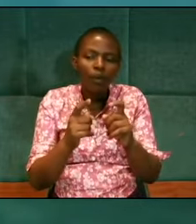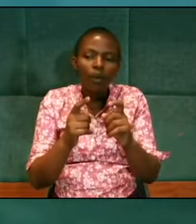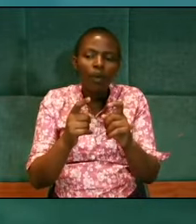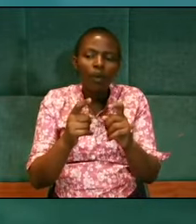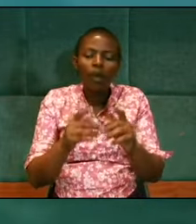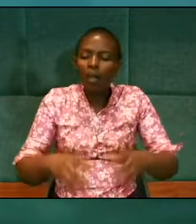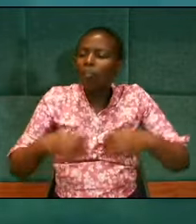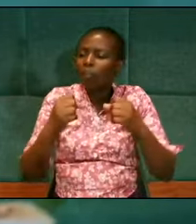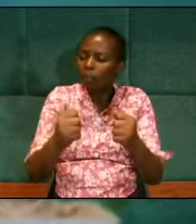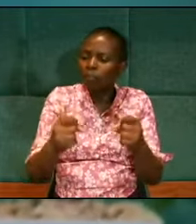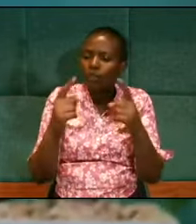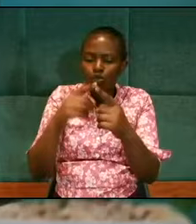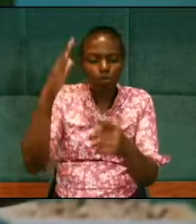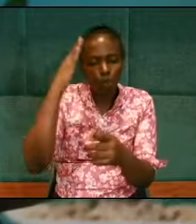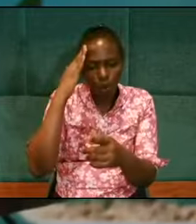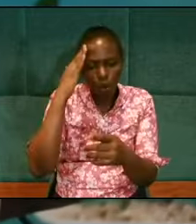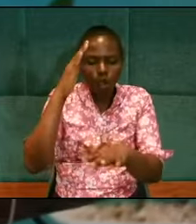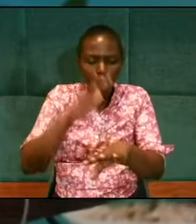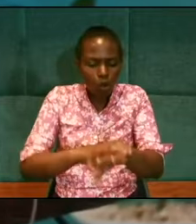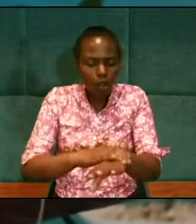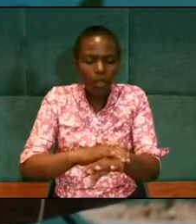wrong. It's a moral standing.